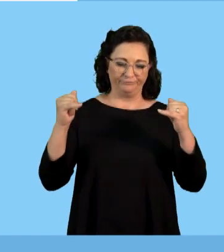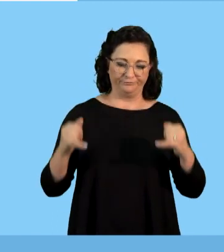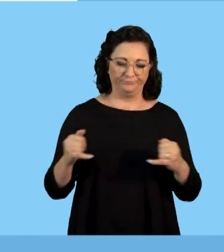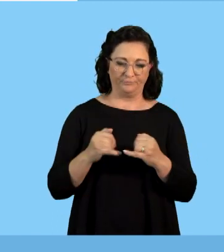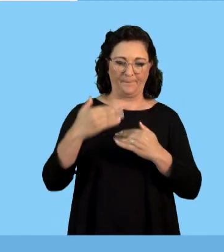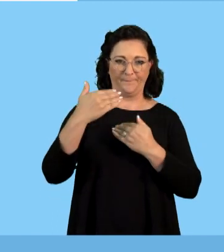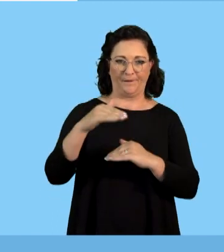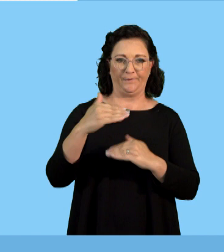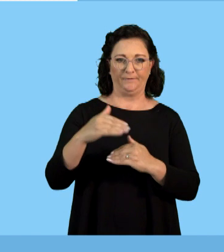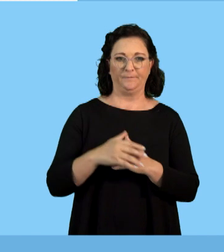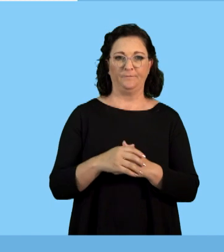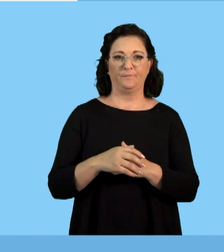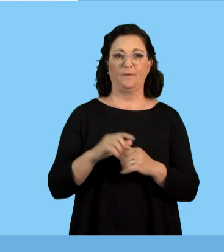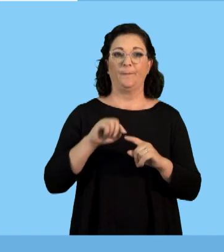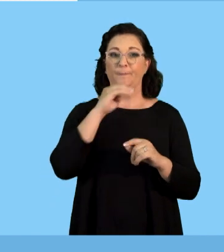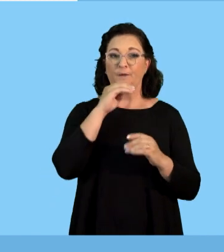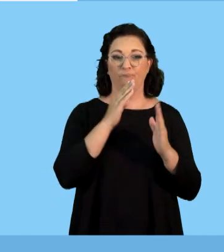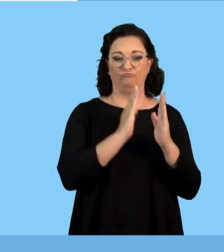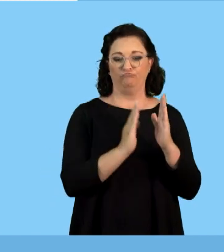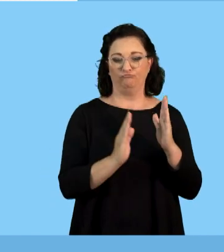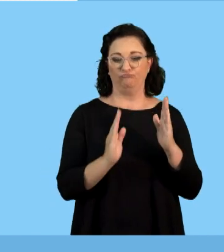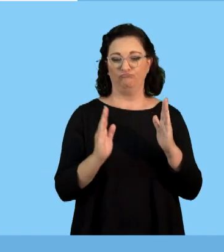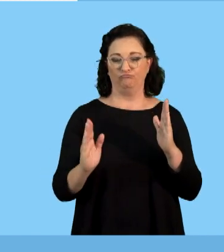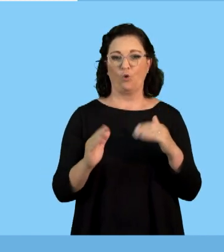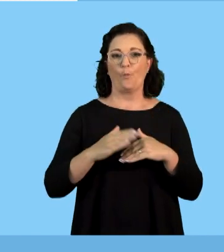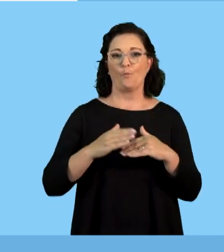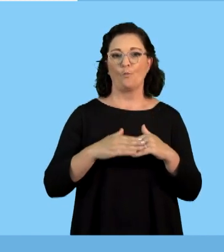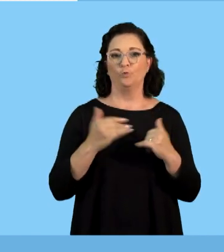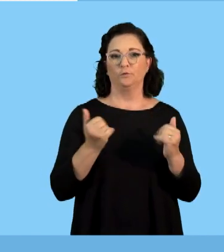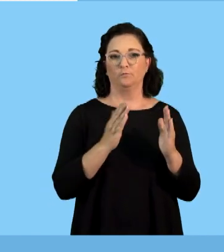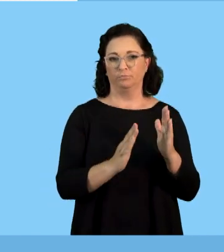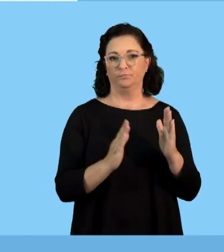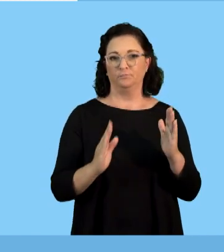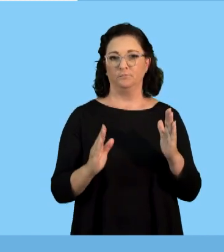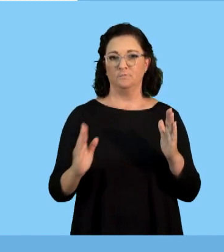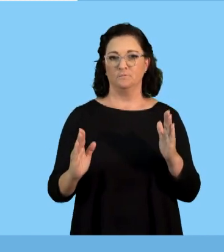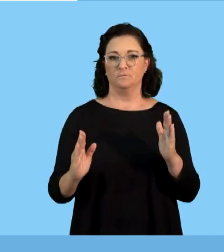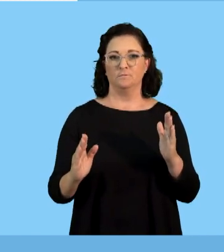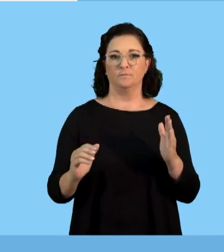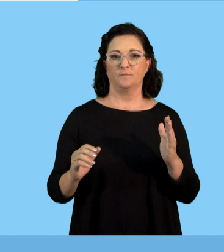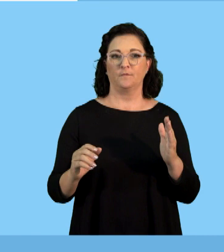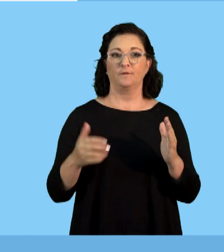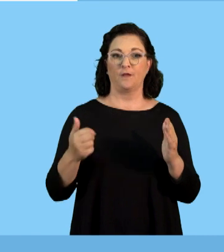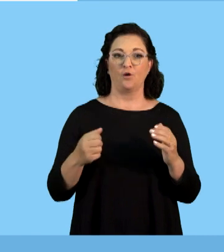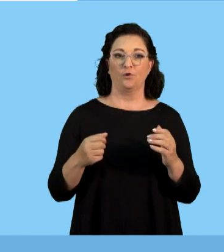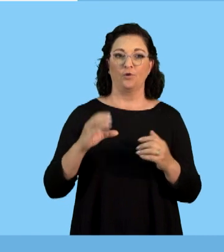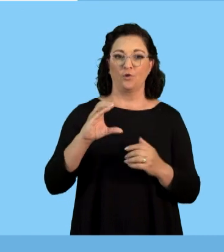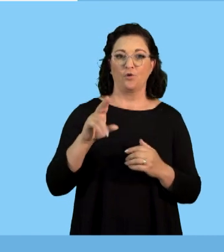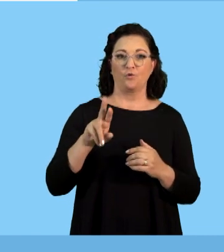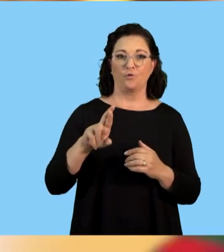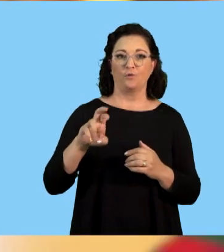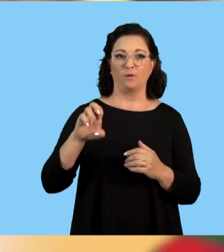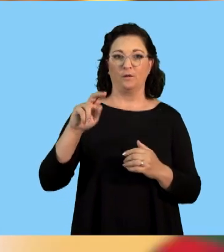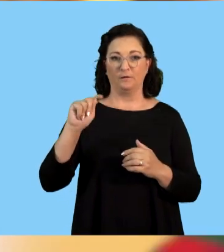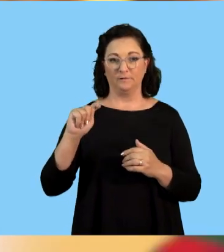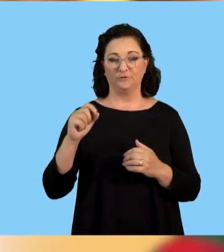the parallel circuit, when we are adding more resistors in parallel, the total current strength increases. So remember we said